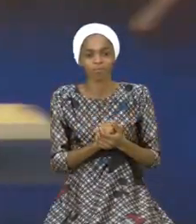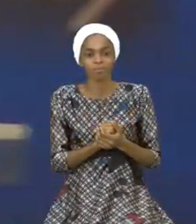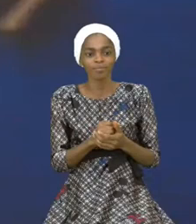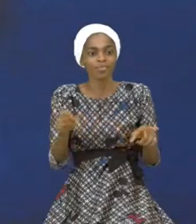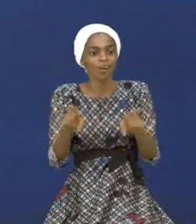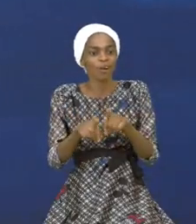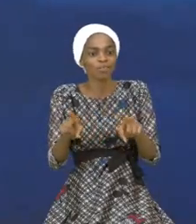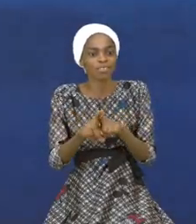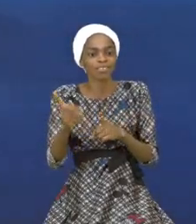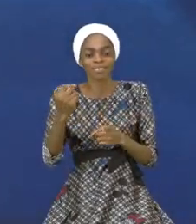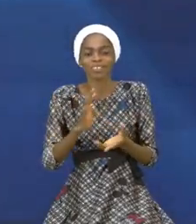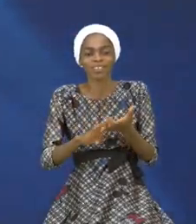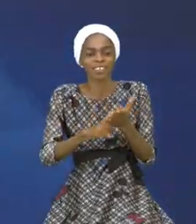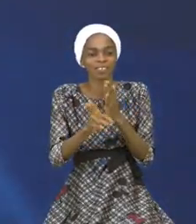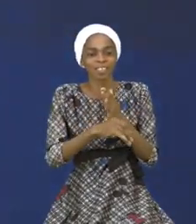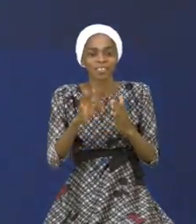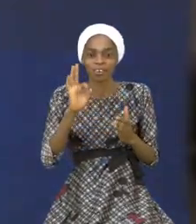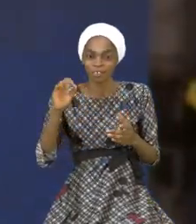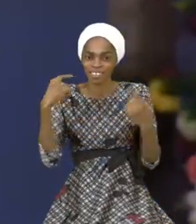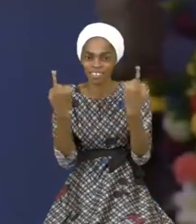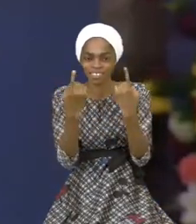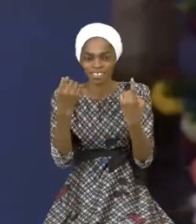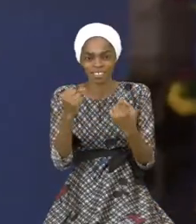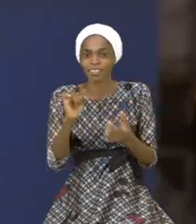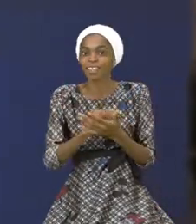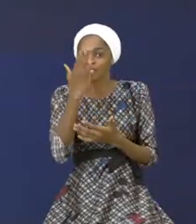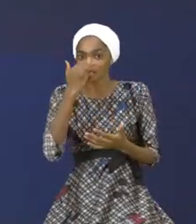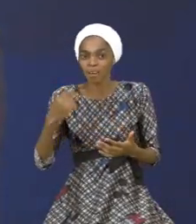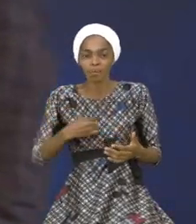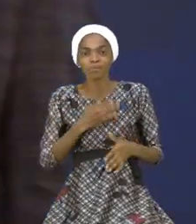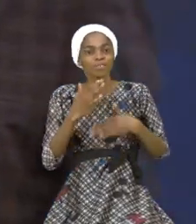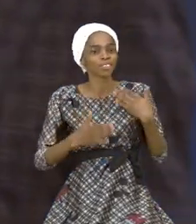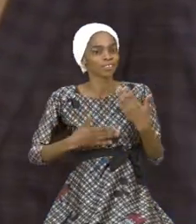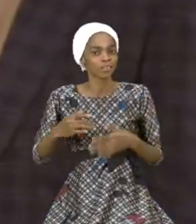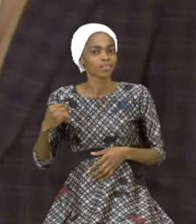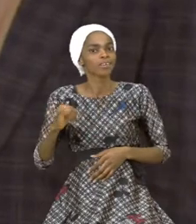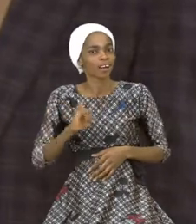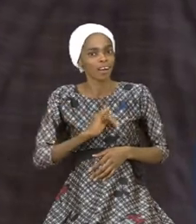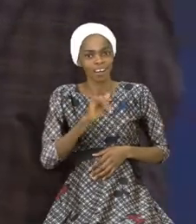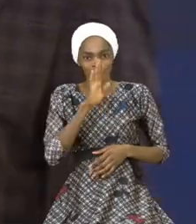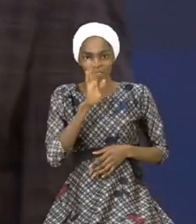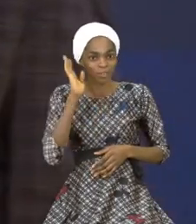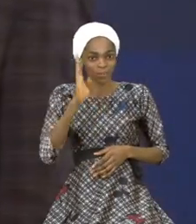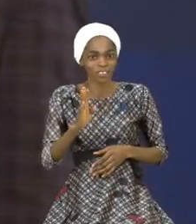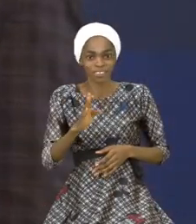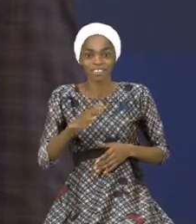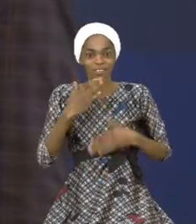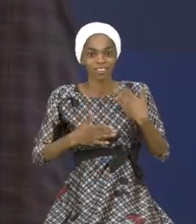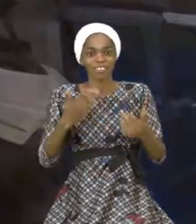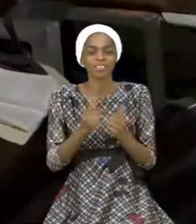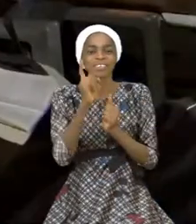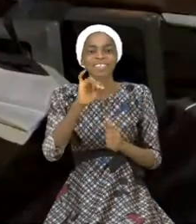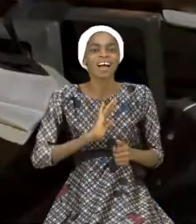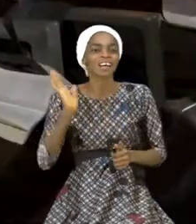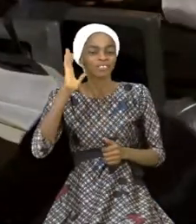you are going to rejoice. I'm going to rejoice with you. I will hear your testimony.